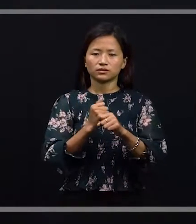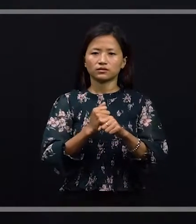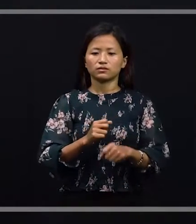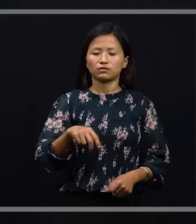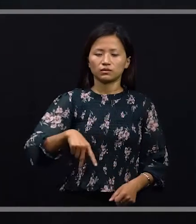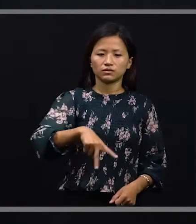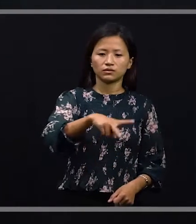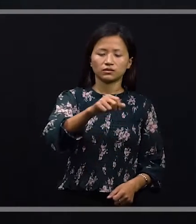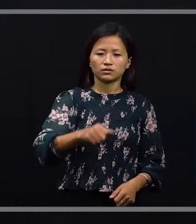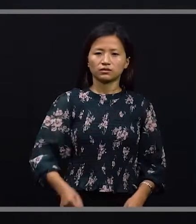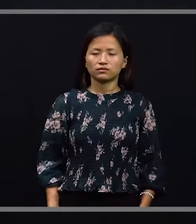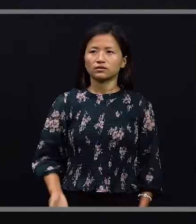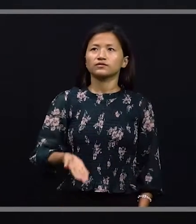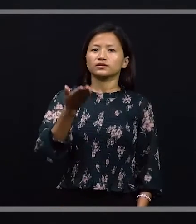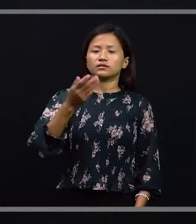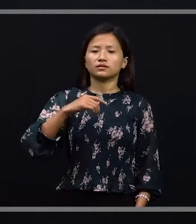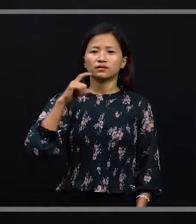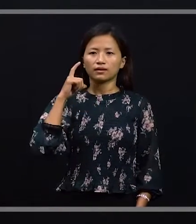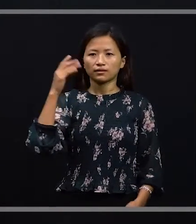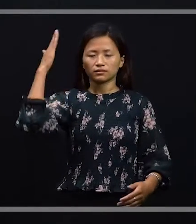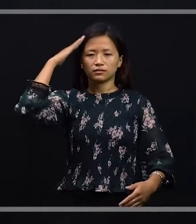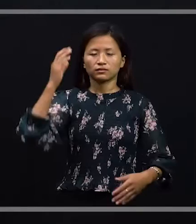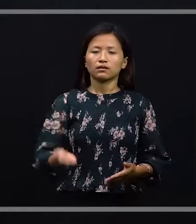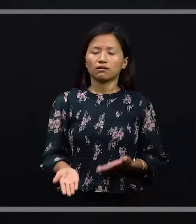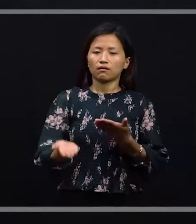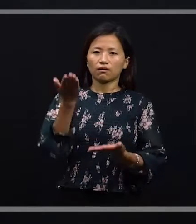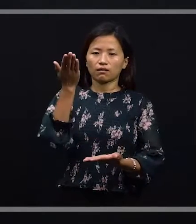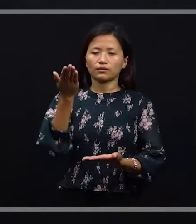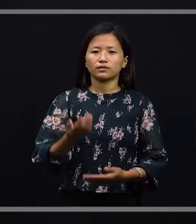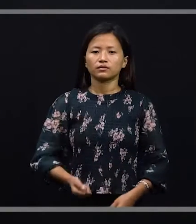every time there was jealousy, they felt that the